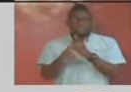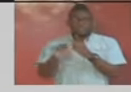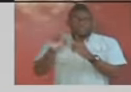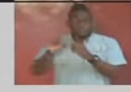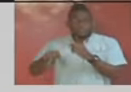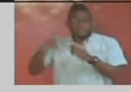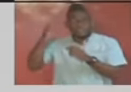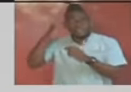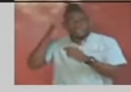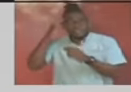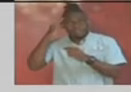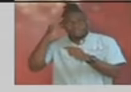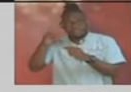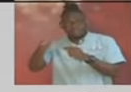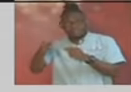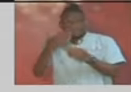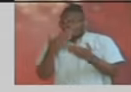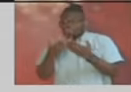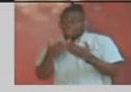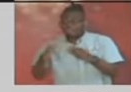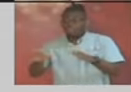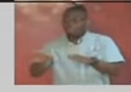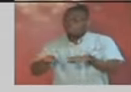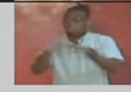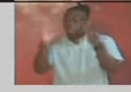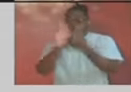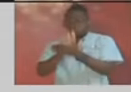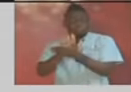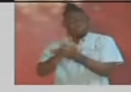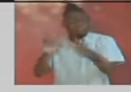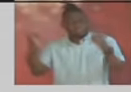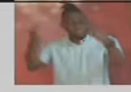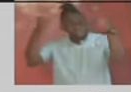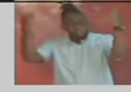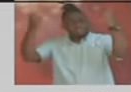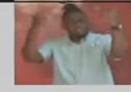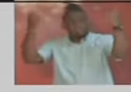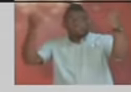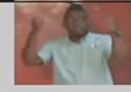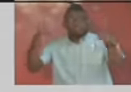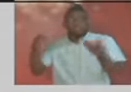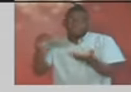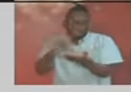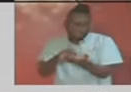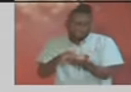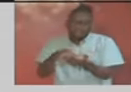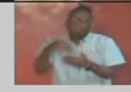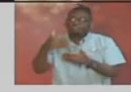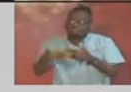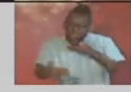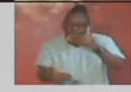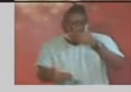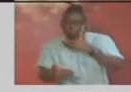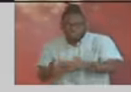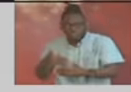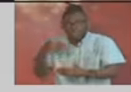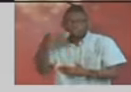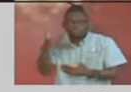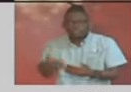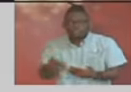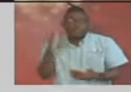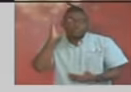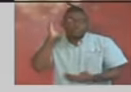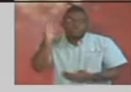that particular phase of schools. Again, we will take it one stage at a time, make our recommendations to the Honorable Prime Minister, and